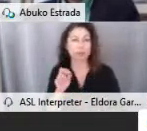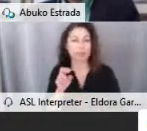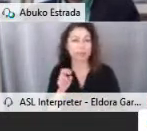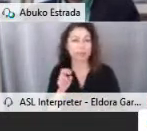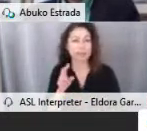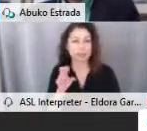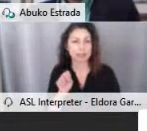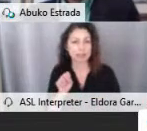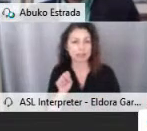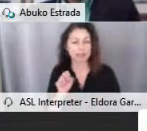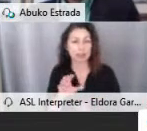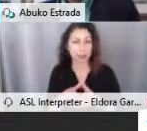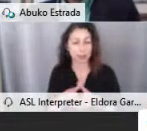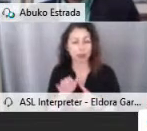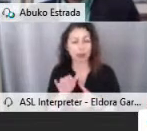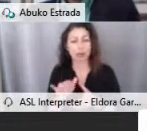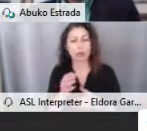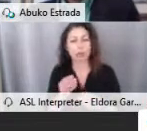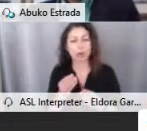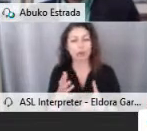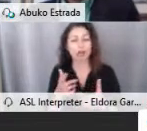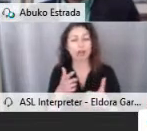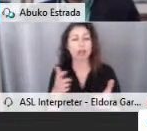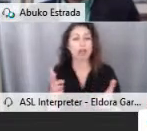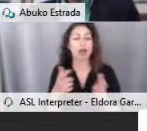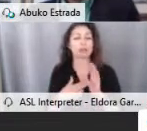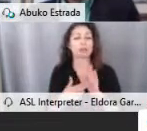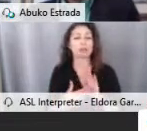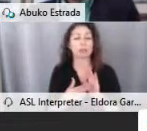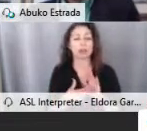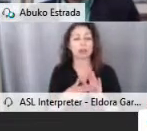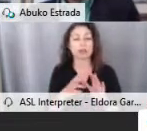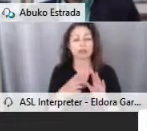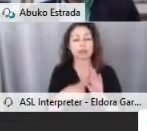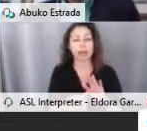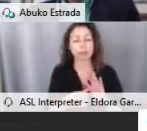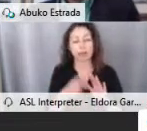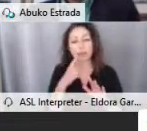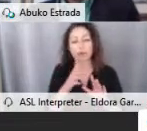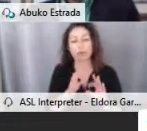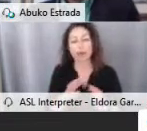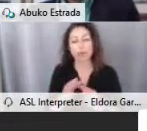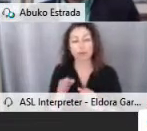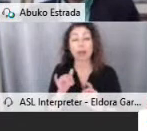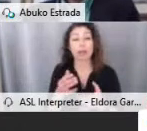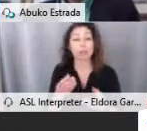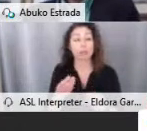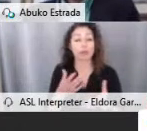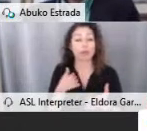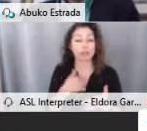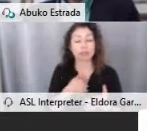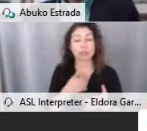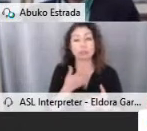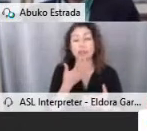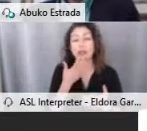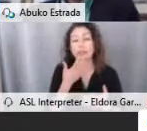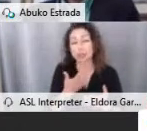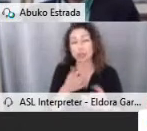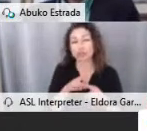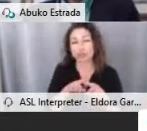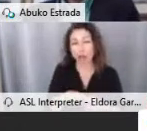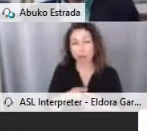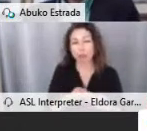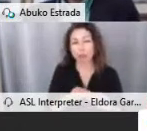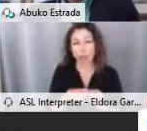This provides a large representative sample of families that is large enough for us to produce reliable estimates for